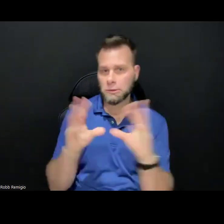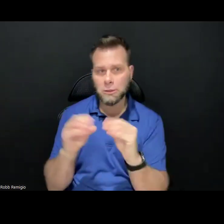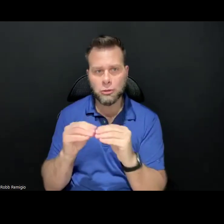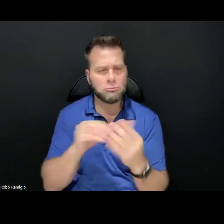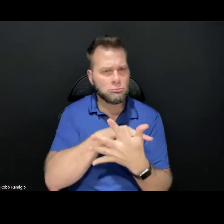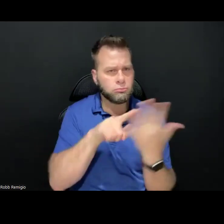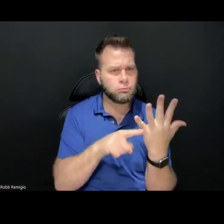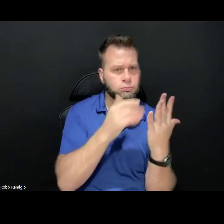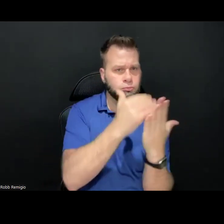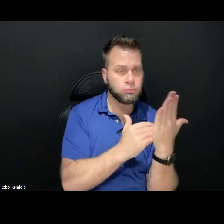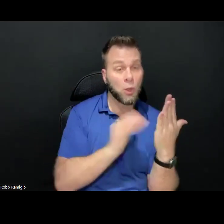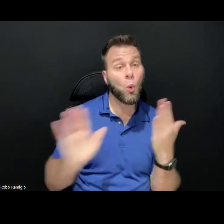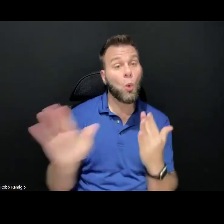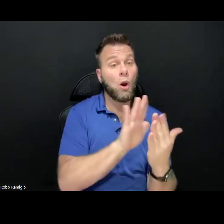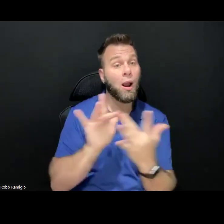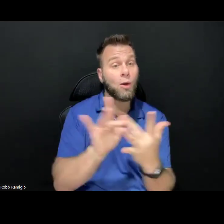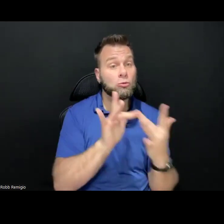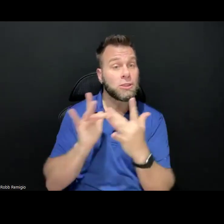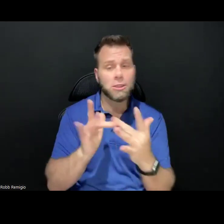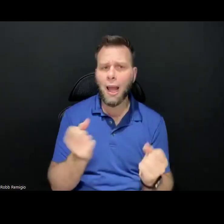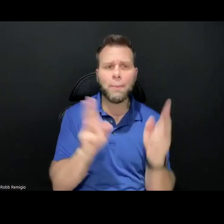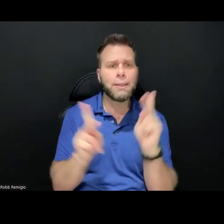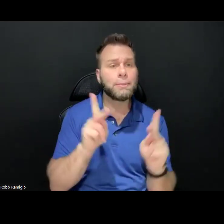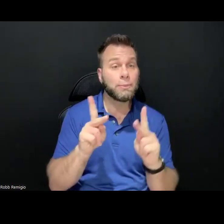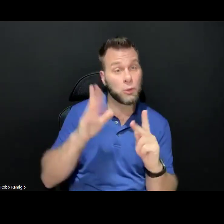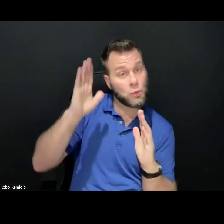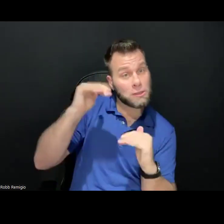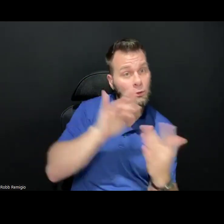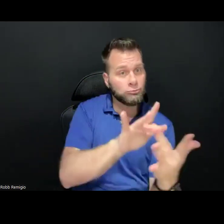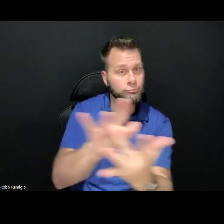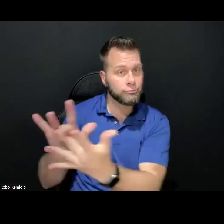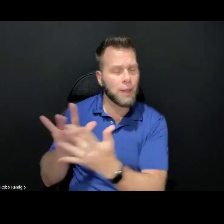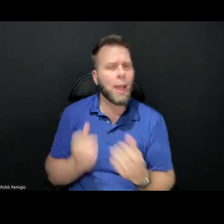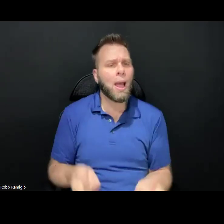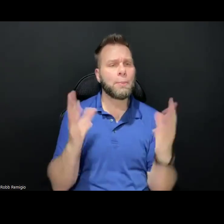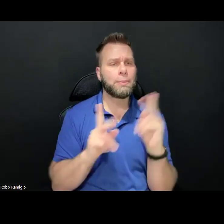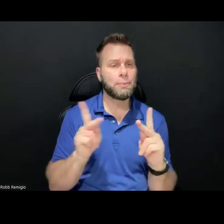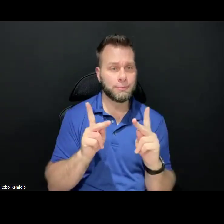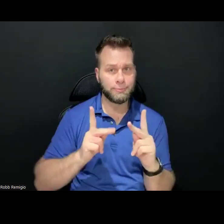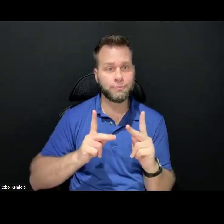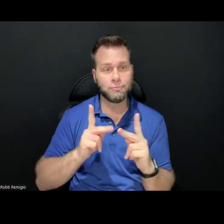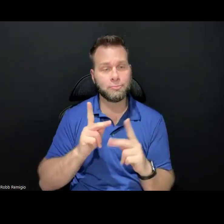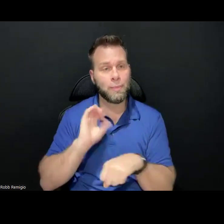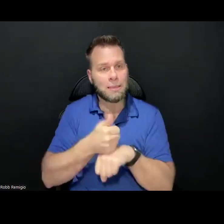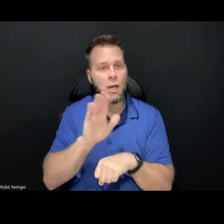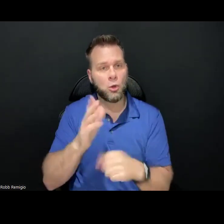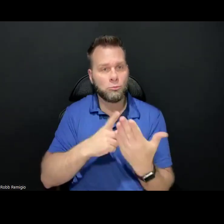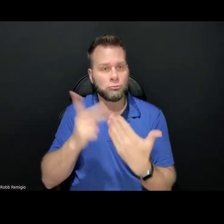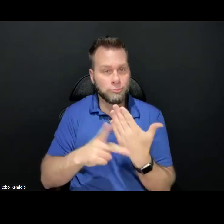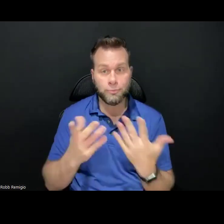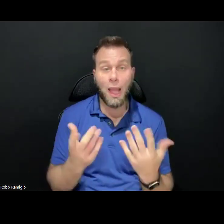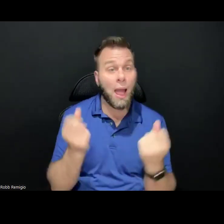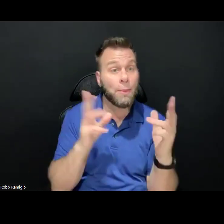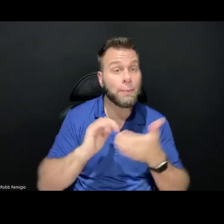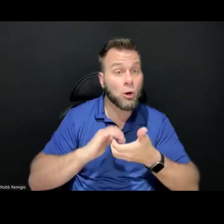the outreach that you're doing, and the number of people that you can expect to reach through the outreach that you're undertaking, the number of partners that you're